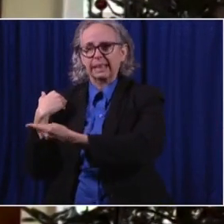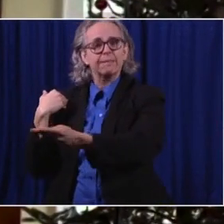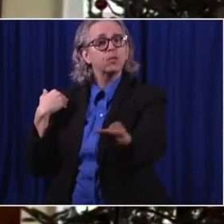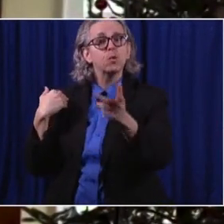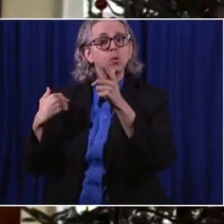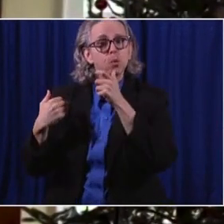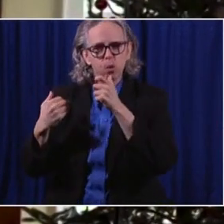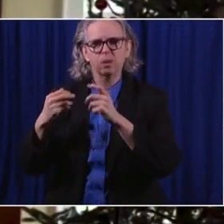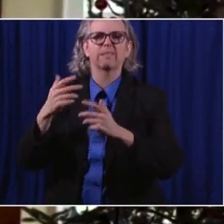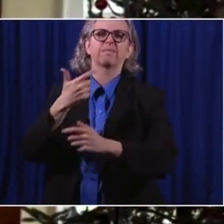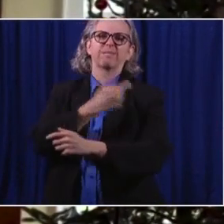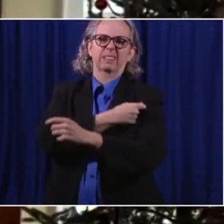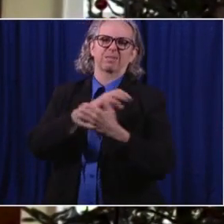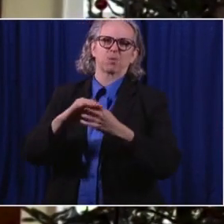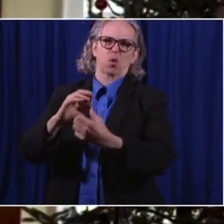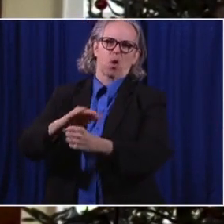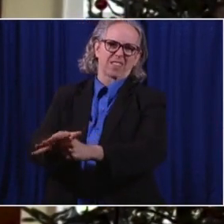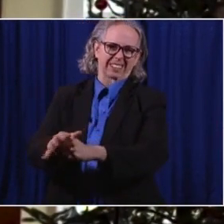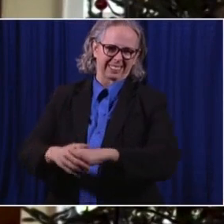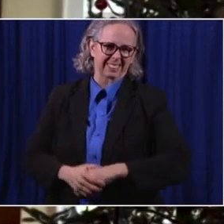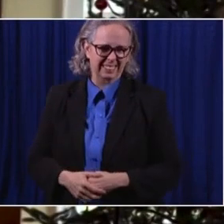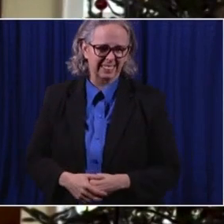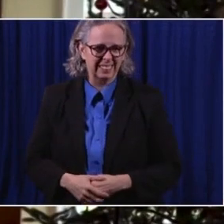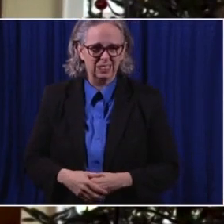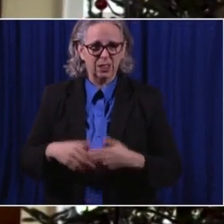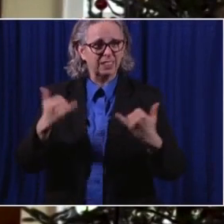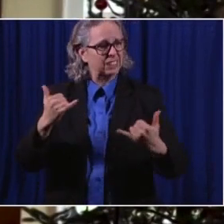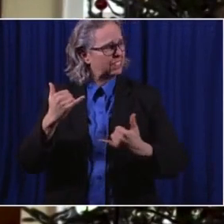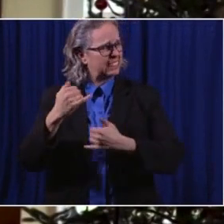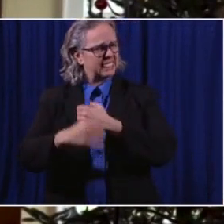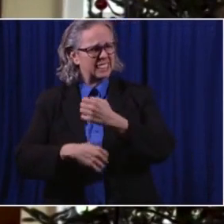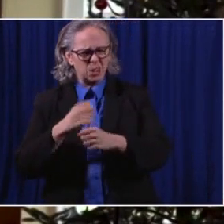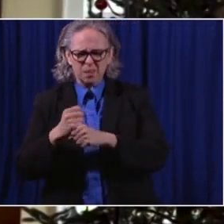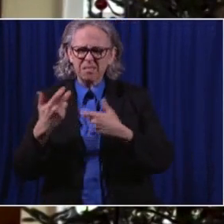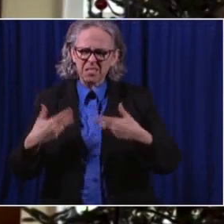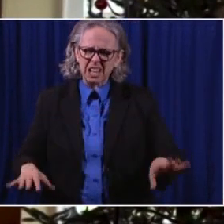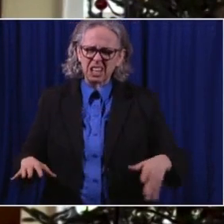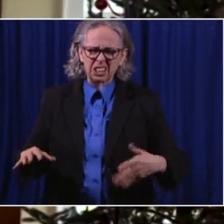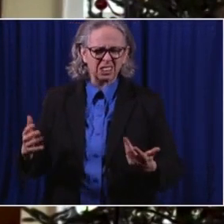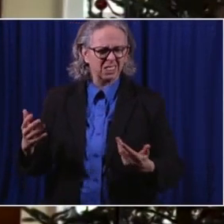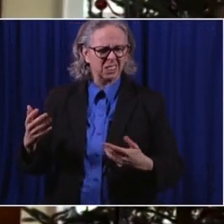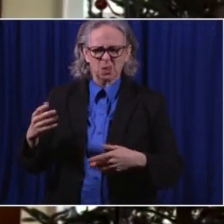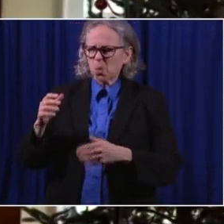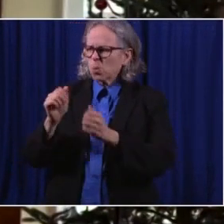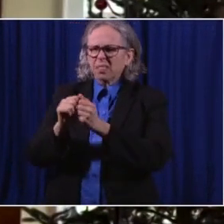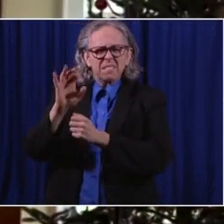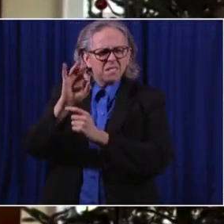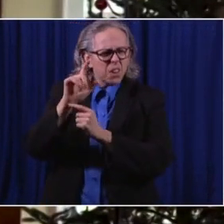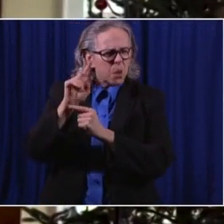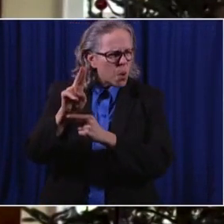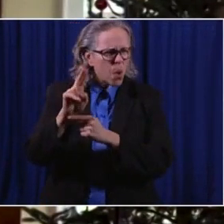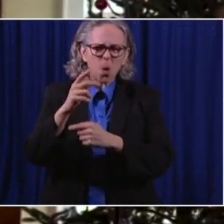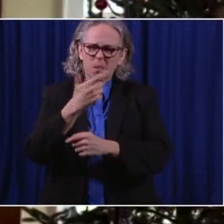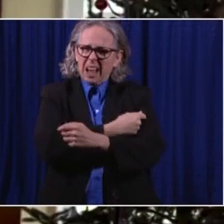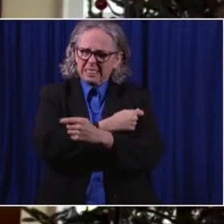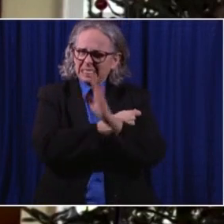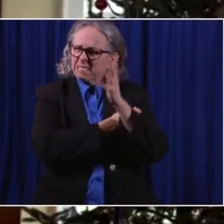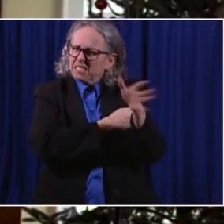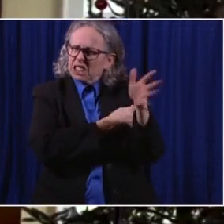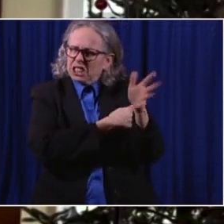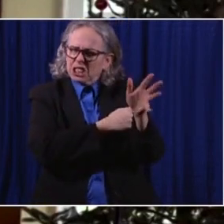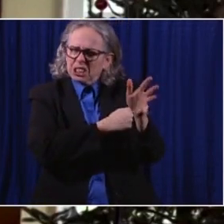year, they've been helping to administer flu vaccines, and now they're able to administer the COVID-19 vaccine when working